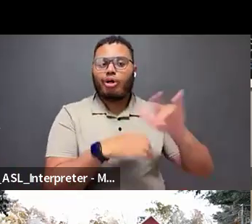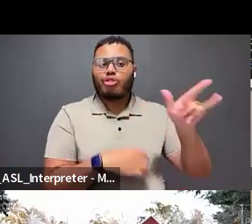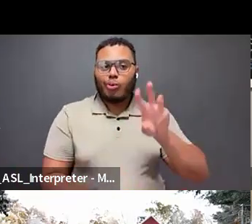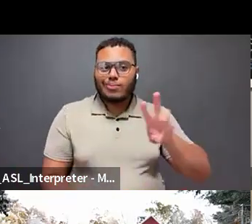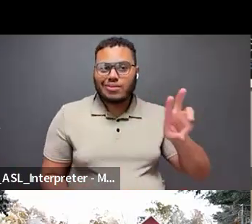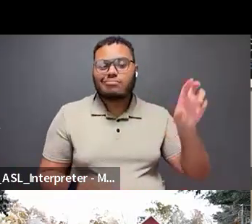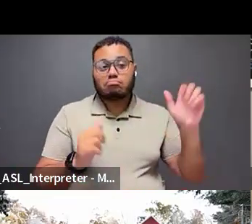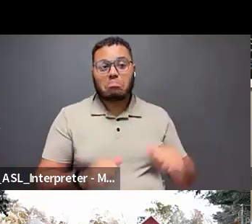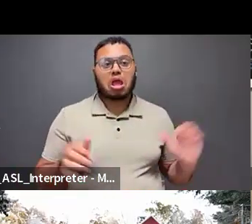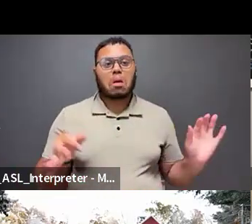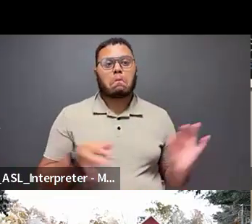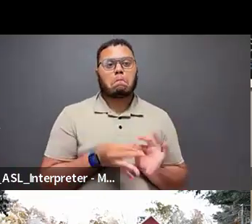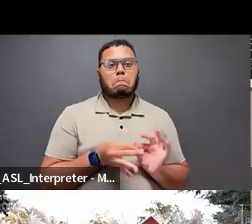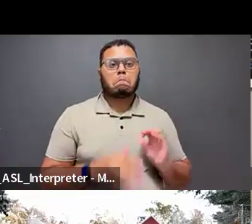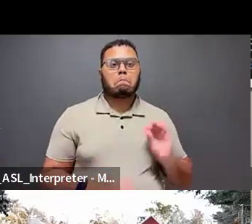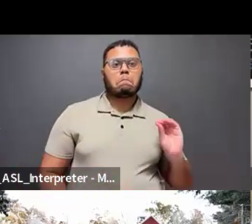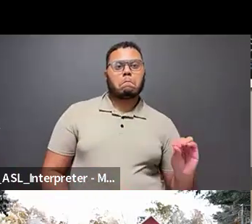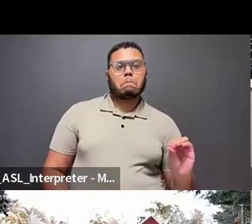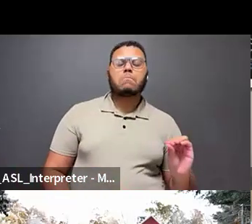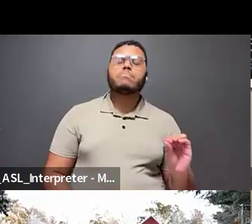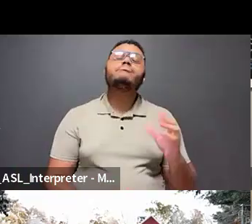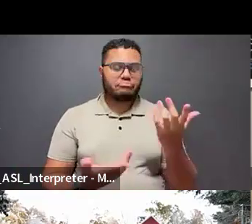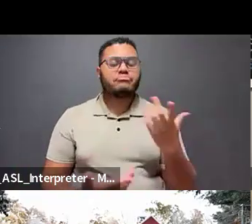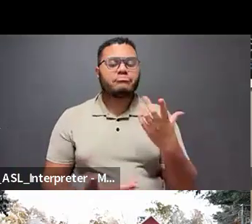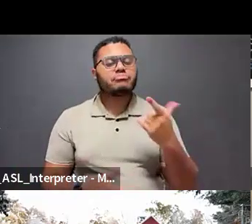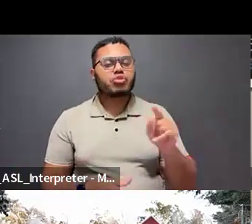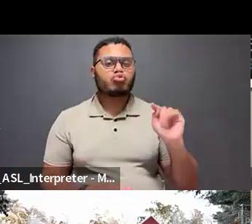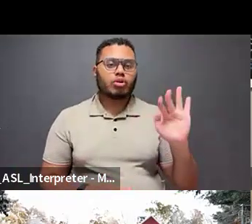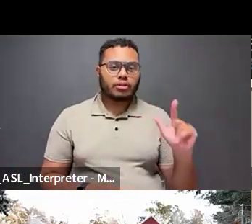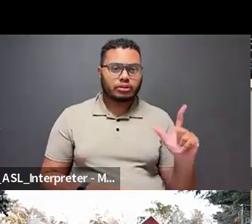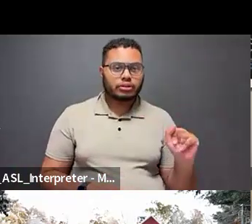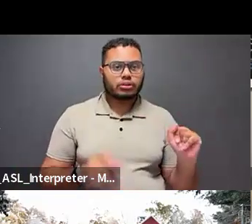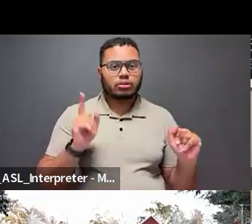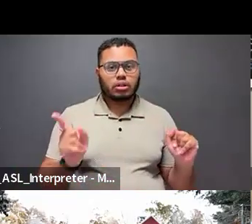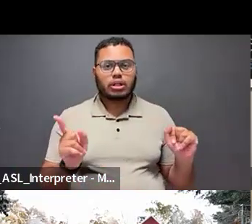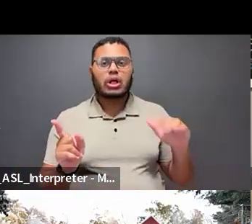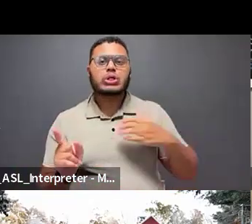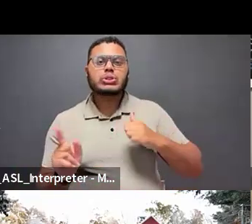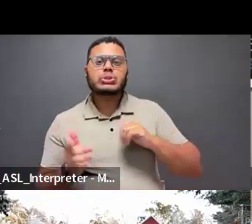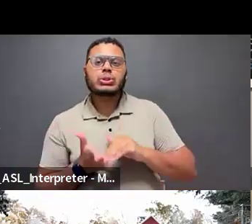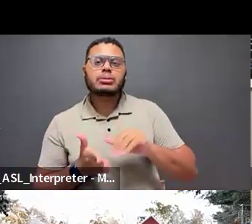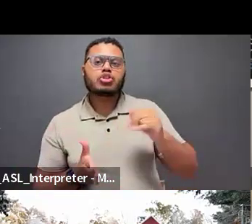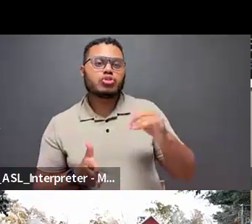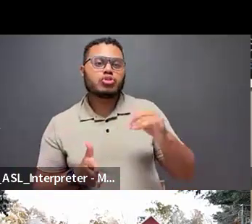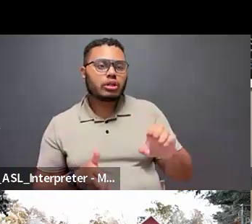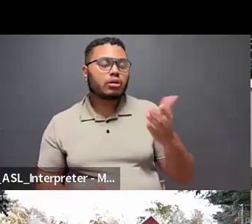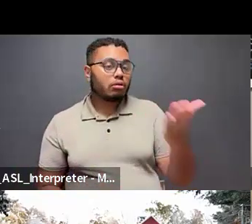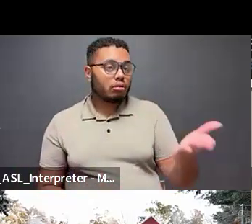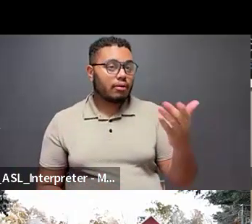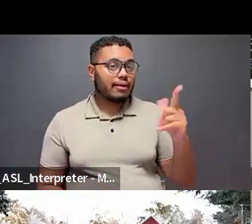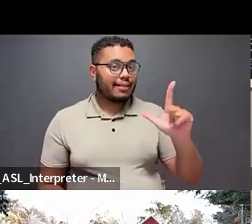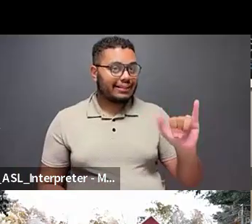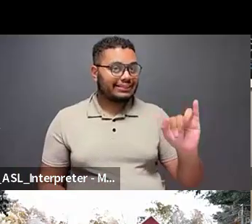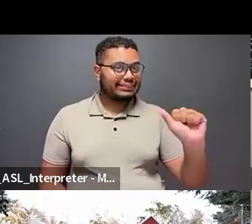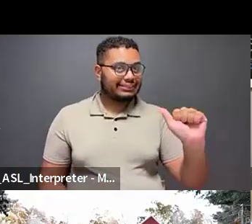to, just of trails on state parks and such. Excuse me, Shane, we have some hands raised. There's, why don't we start with Lisa?